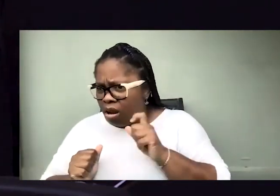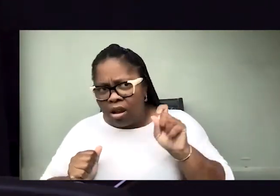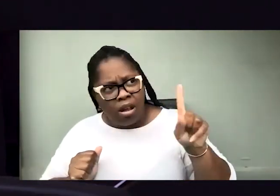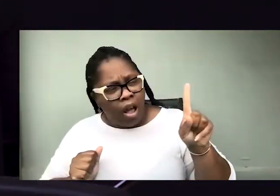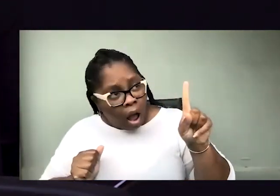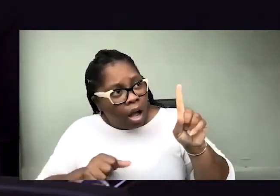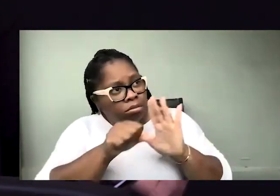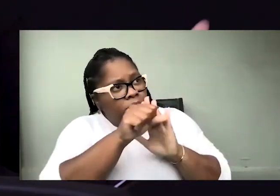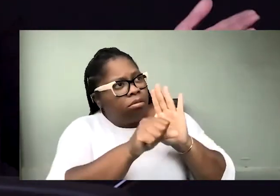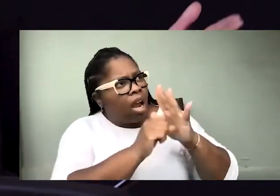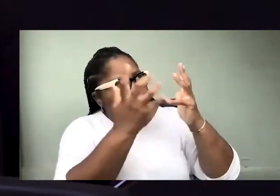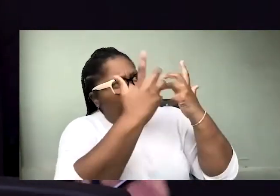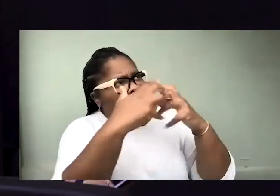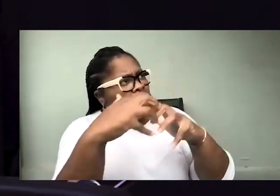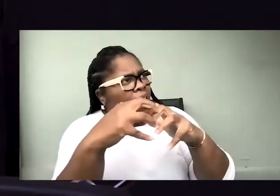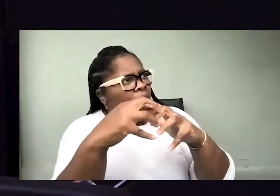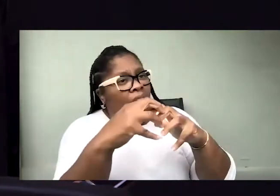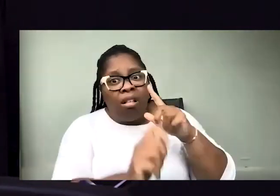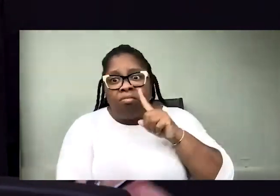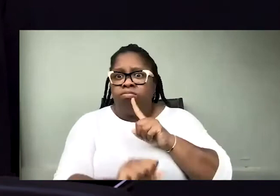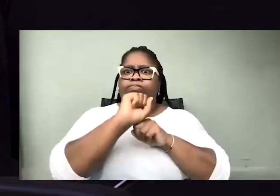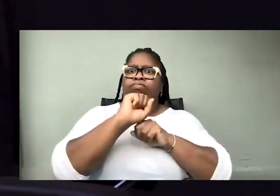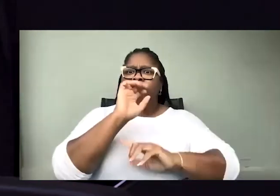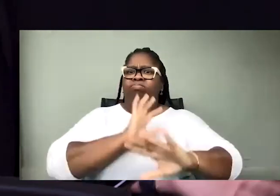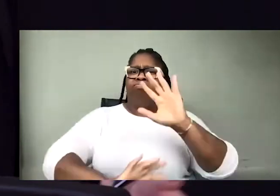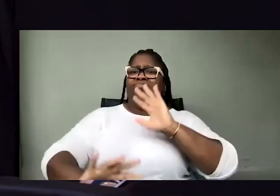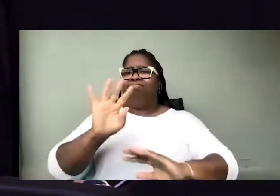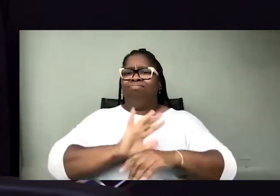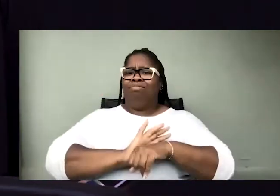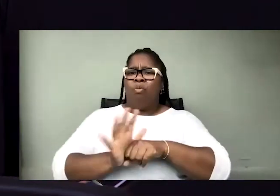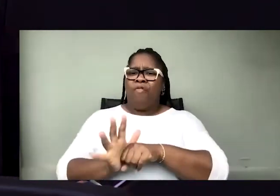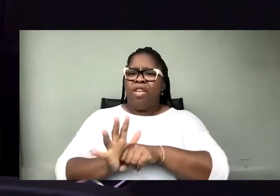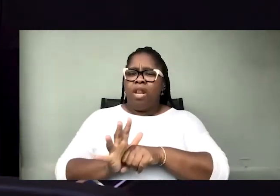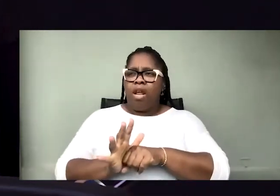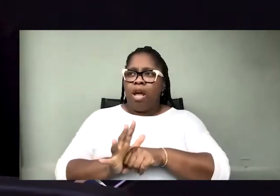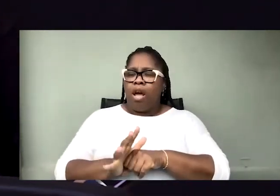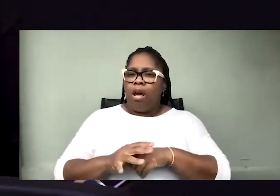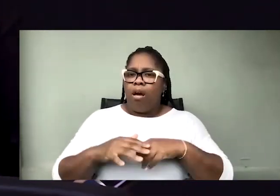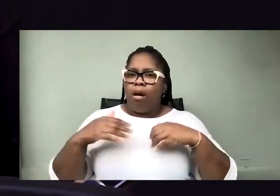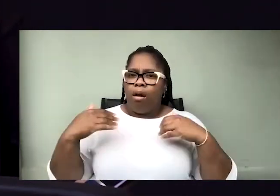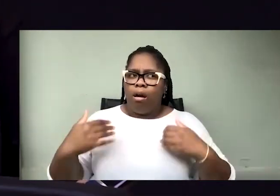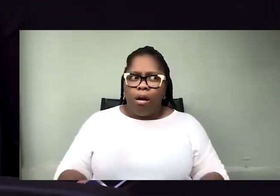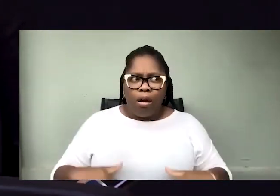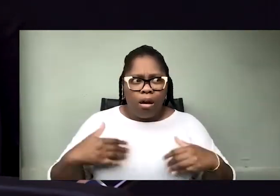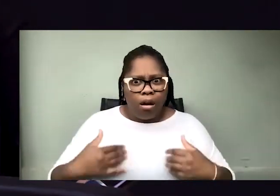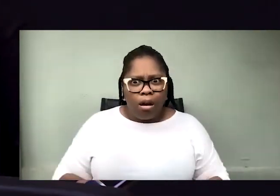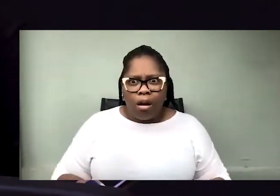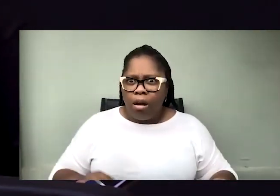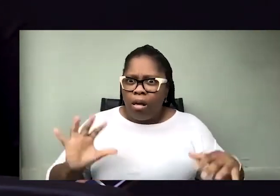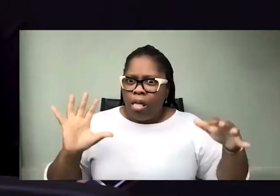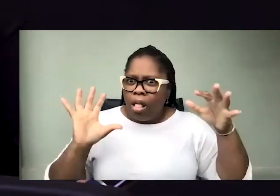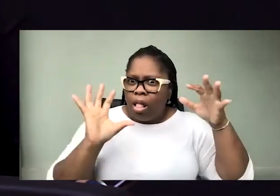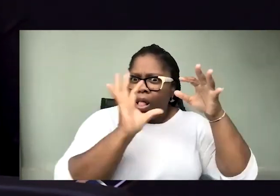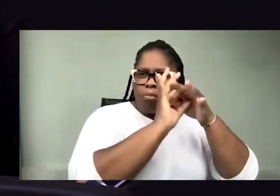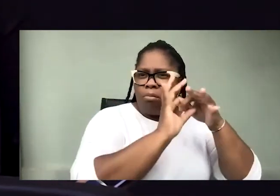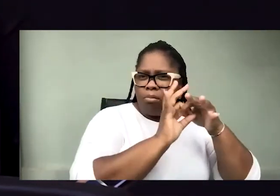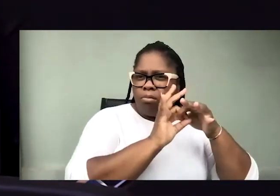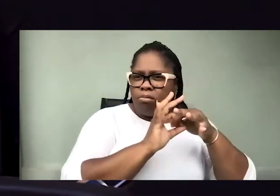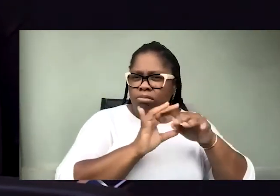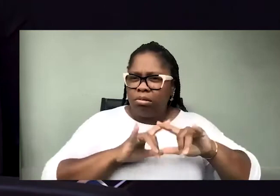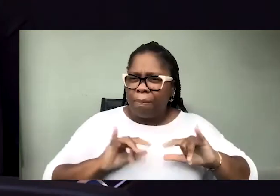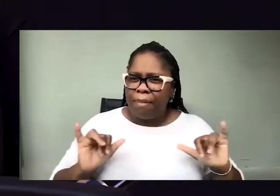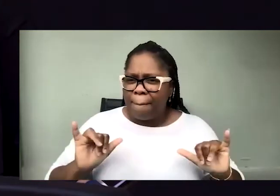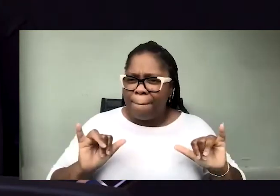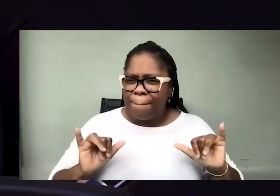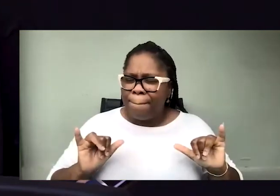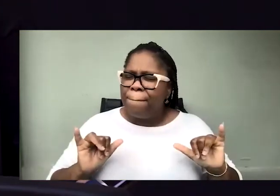together. And then a pandemic hit, and it was like, wow, this is serendipitous. And so when we were doing